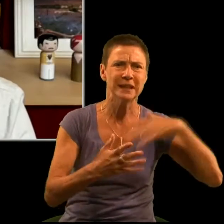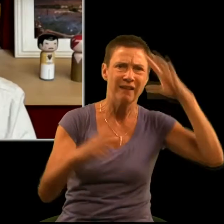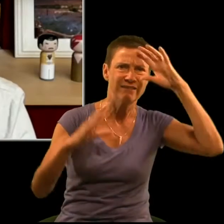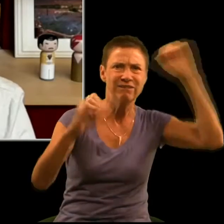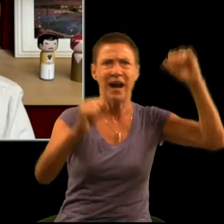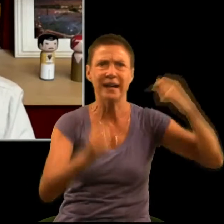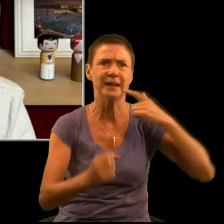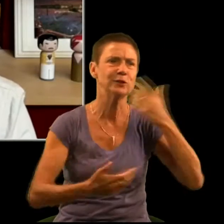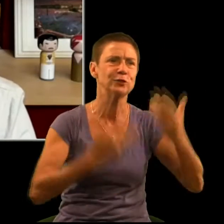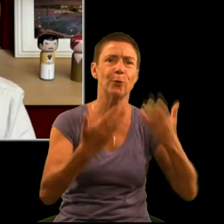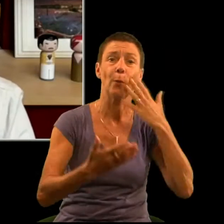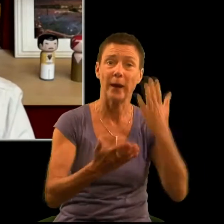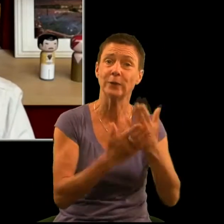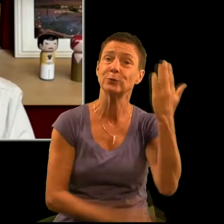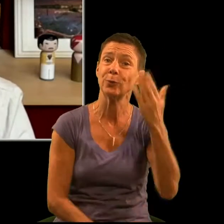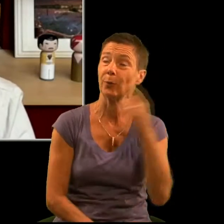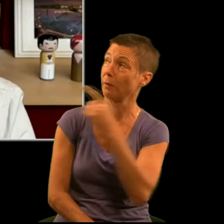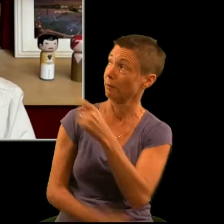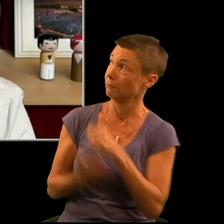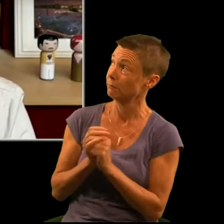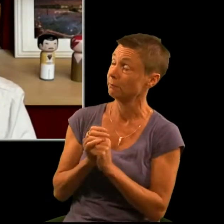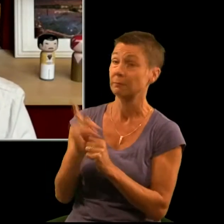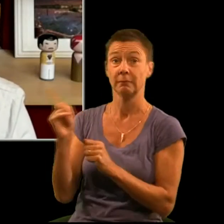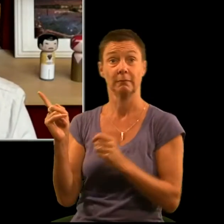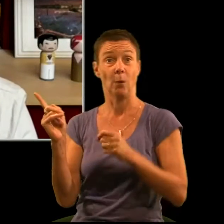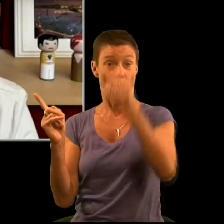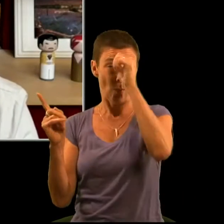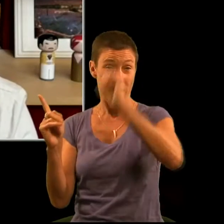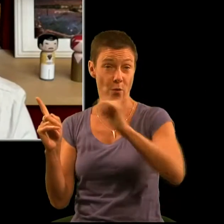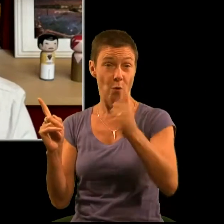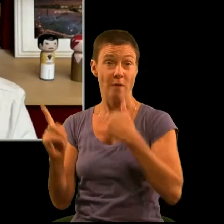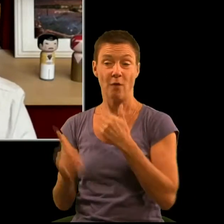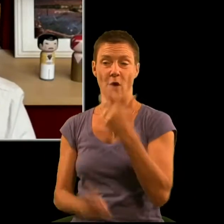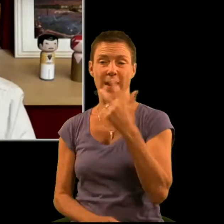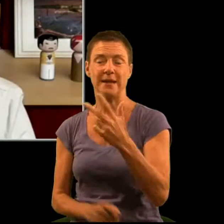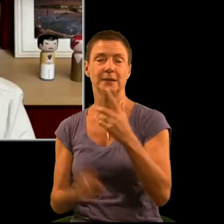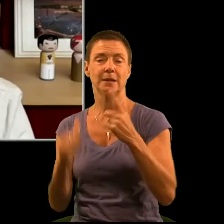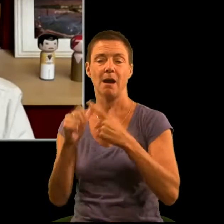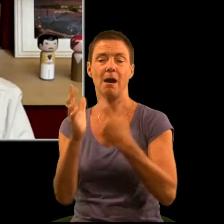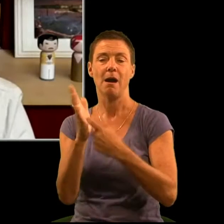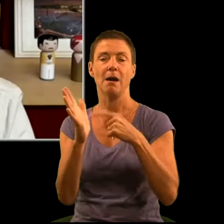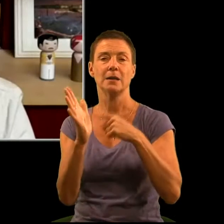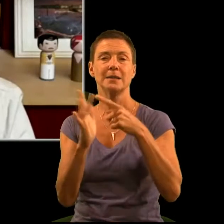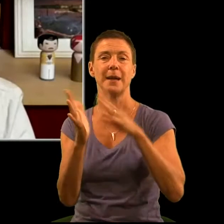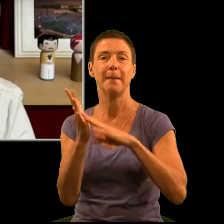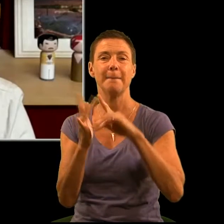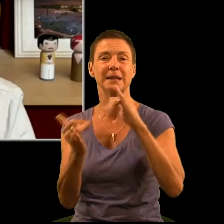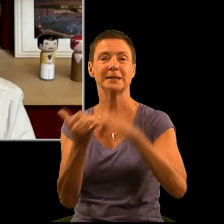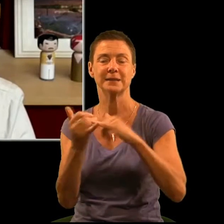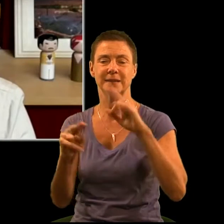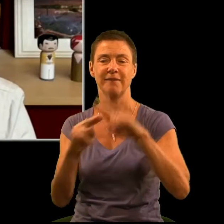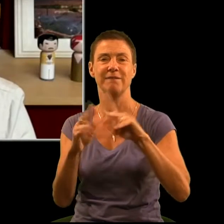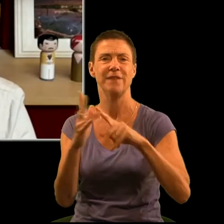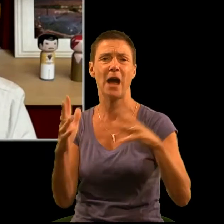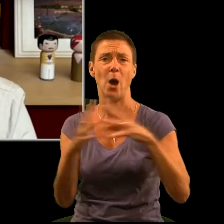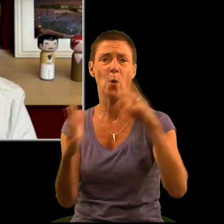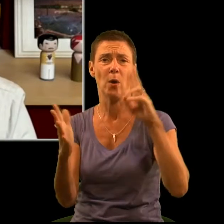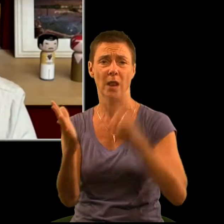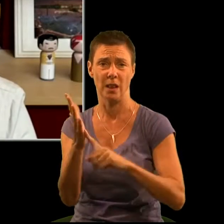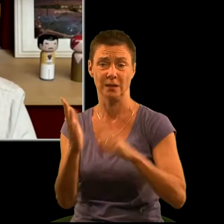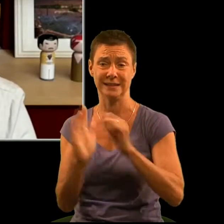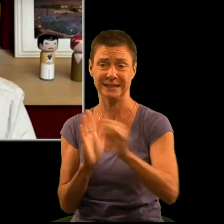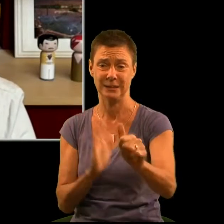school. He's perhaps best known for the 8 books in the Artemis Fowl series, which have sold an enormous